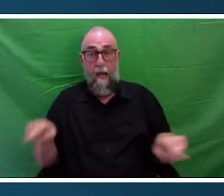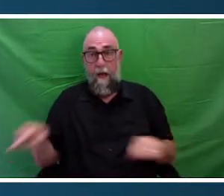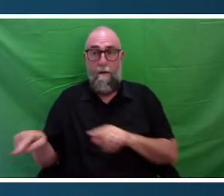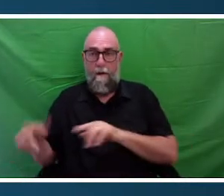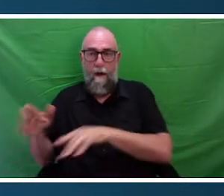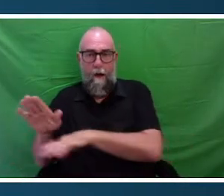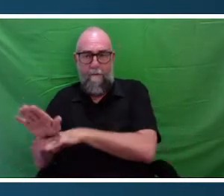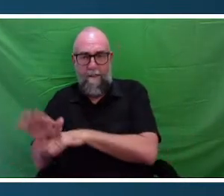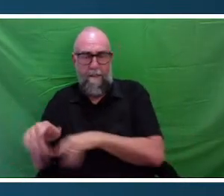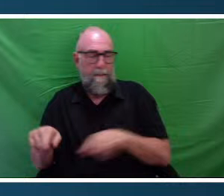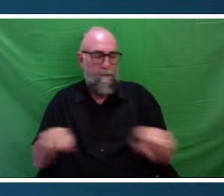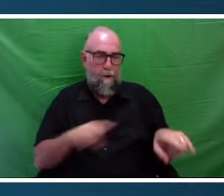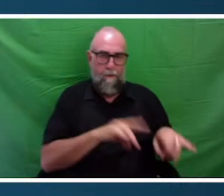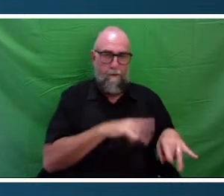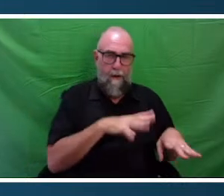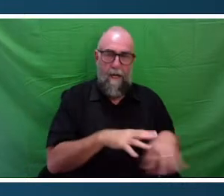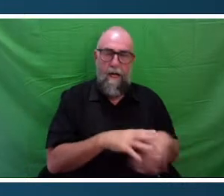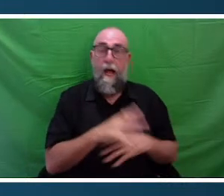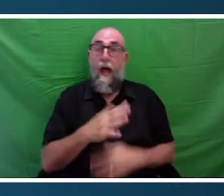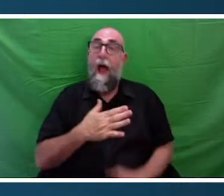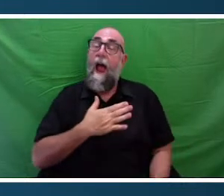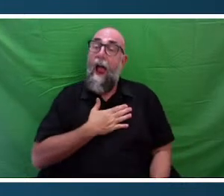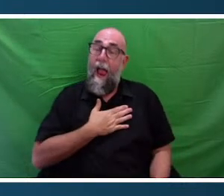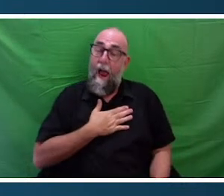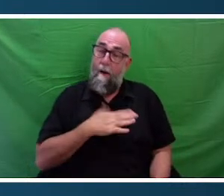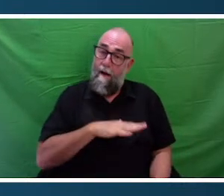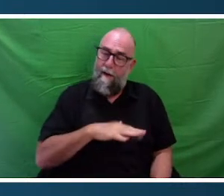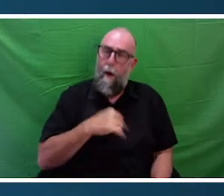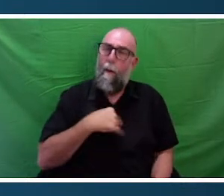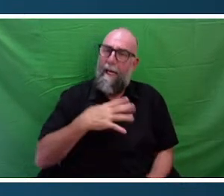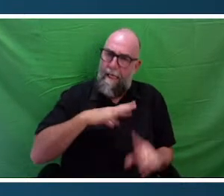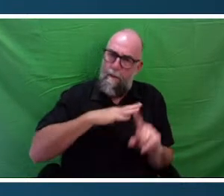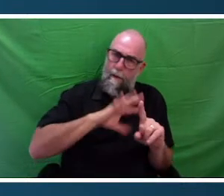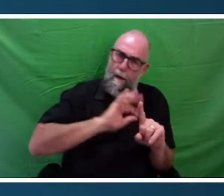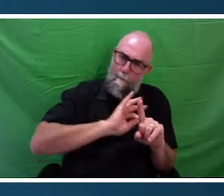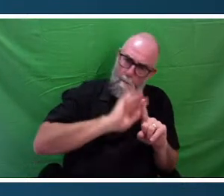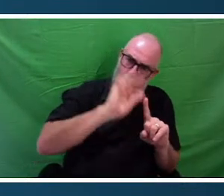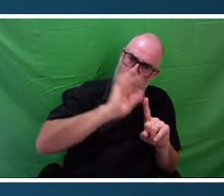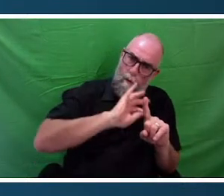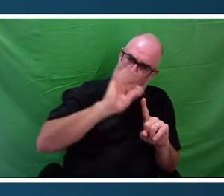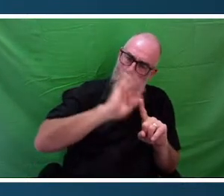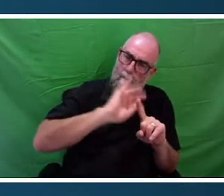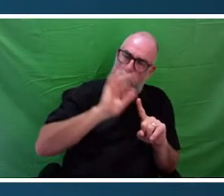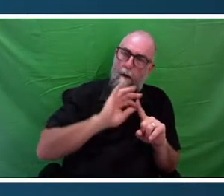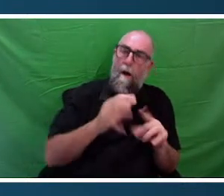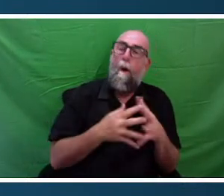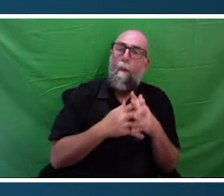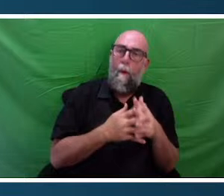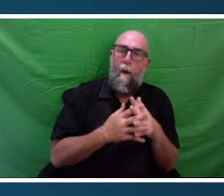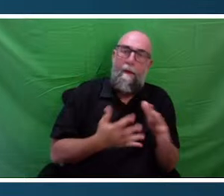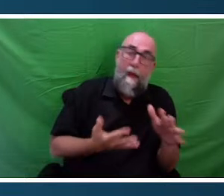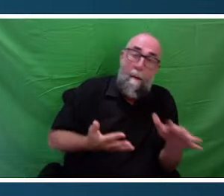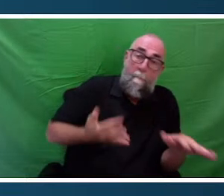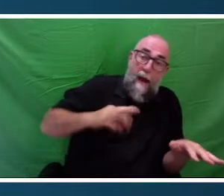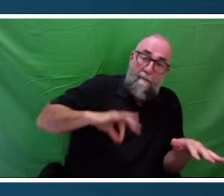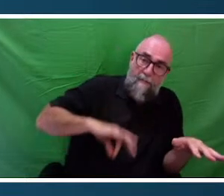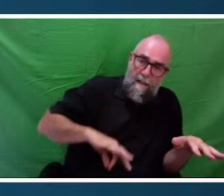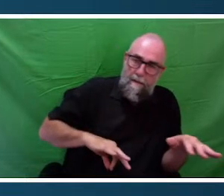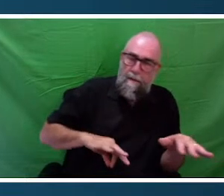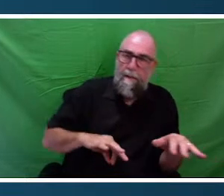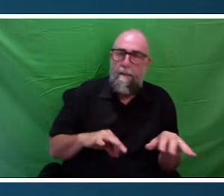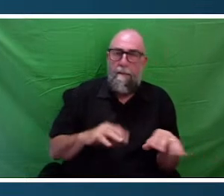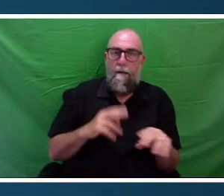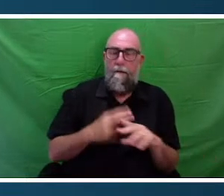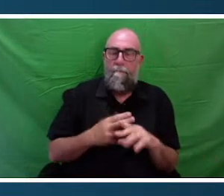lot that can be done to improve and maximize the benefit and mitigate the adverse impact of